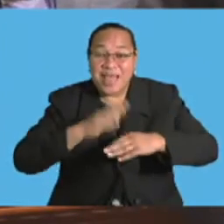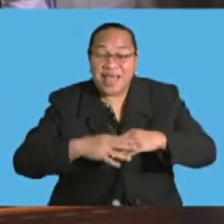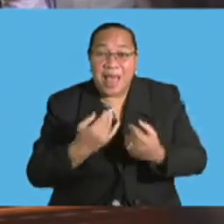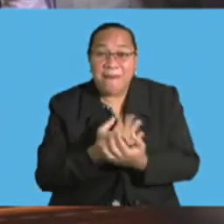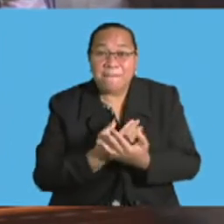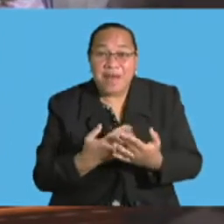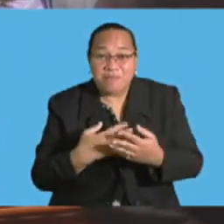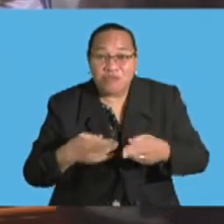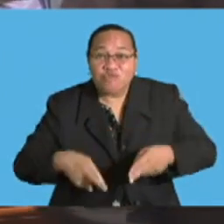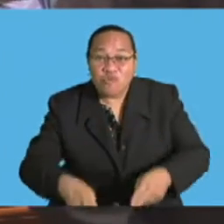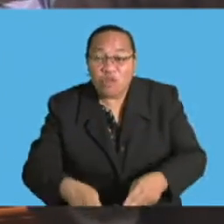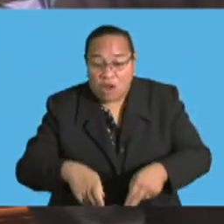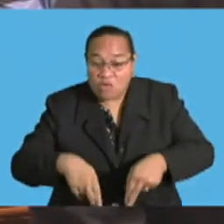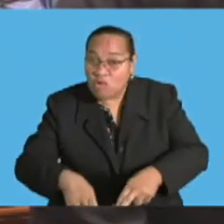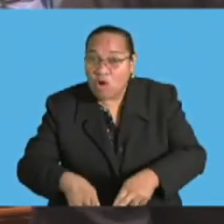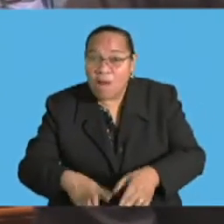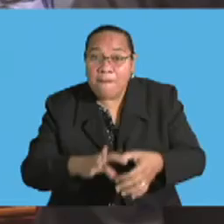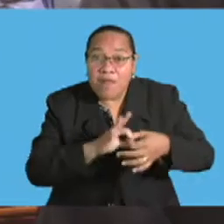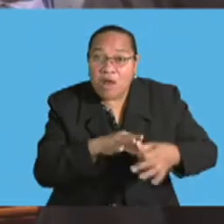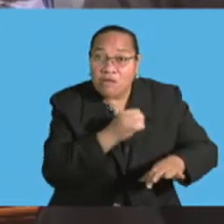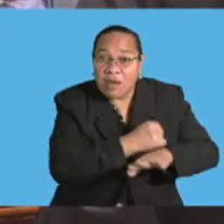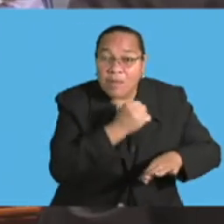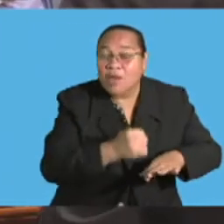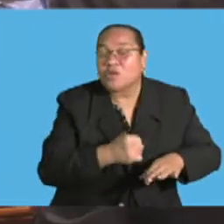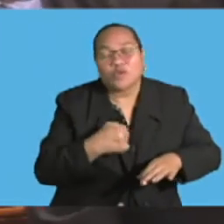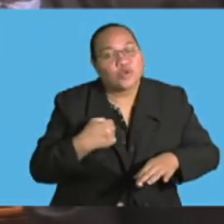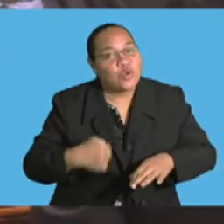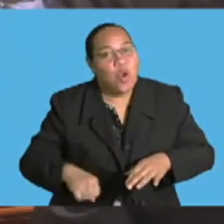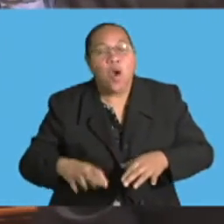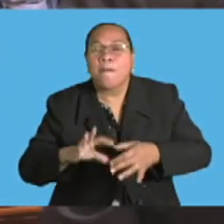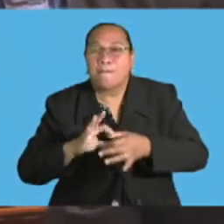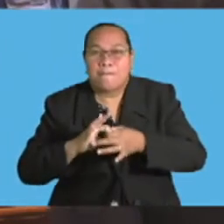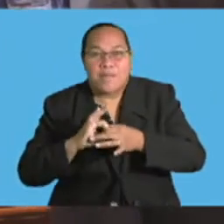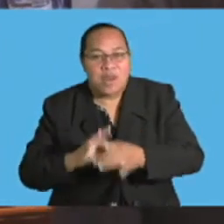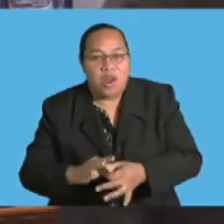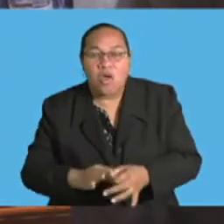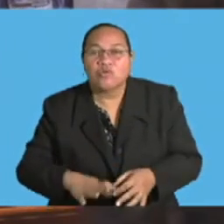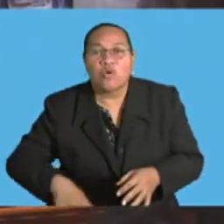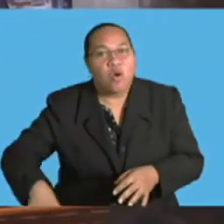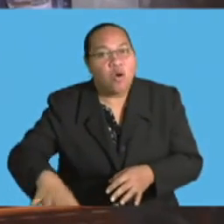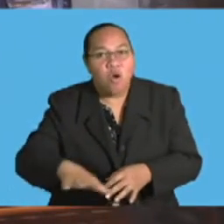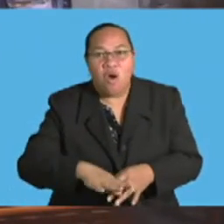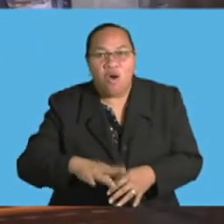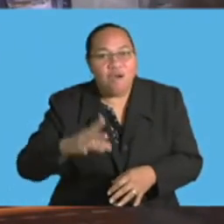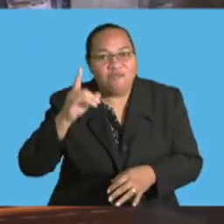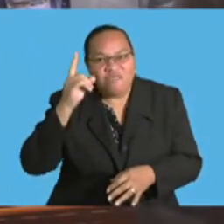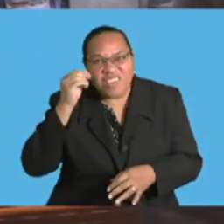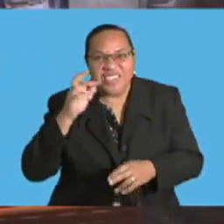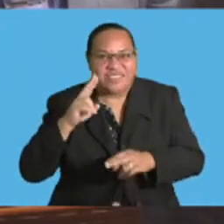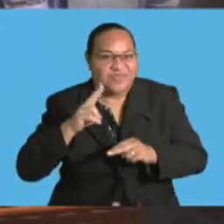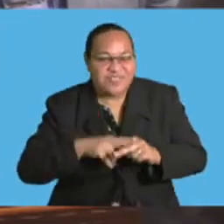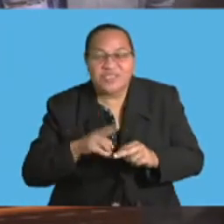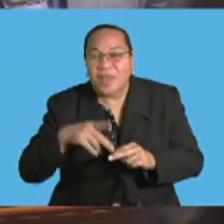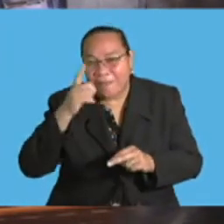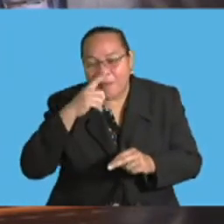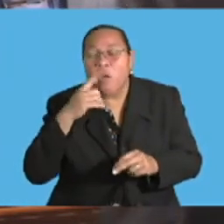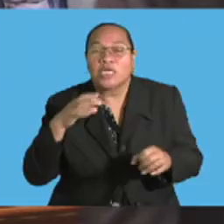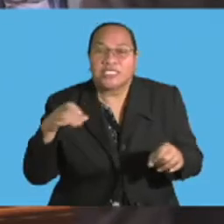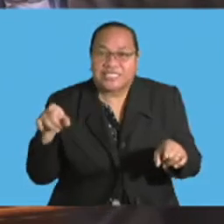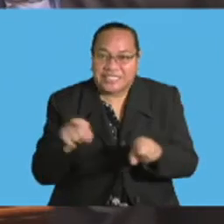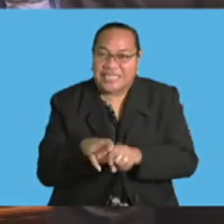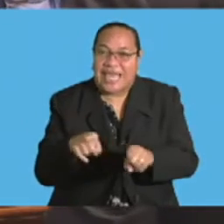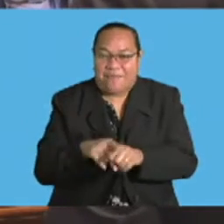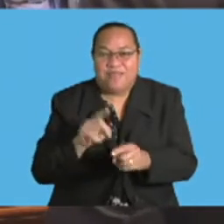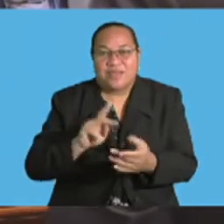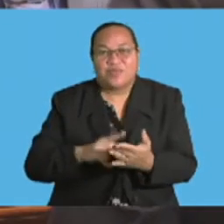belong to government. It belongs to Fiji, it belongs to every Fijian. So it's the same with this project.